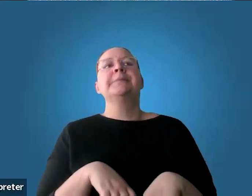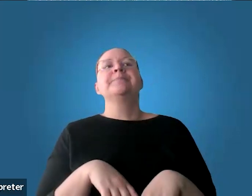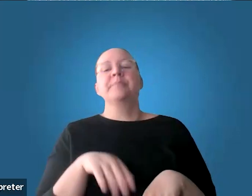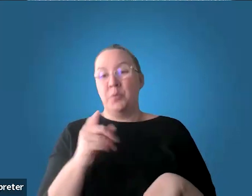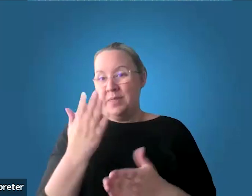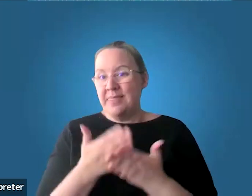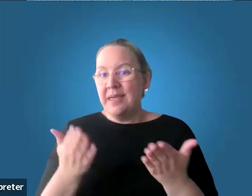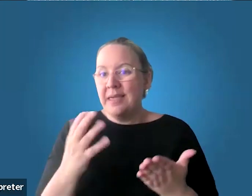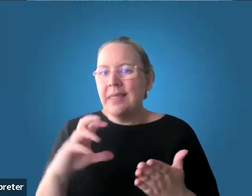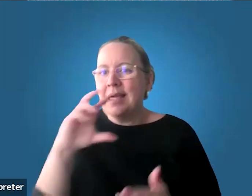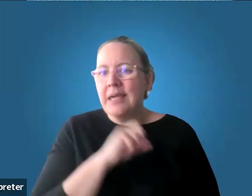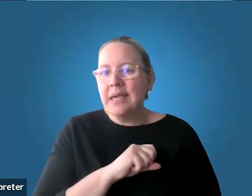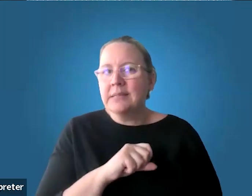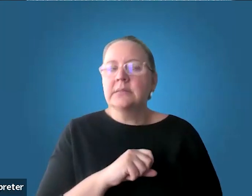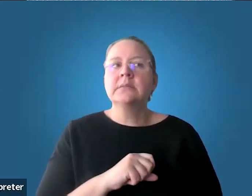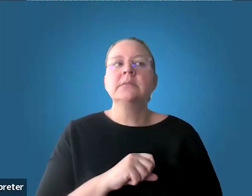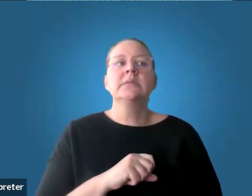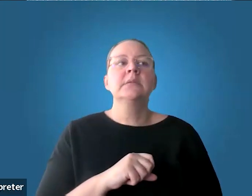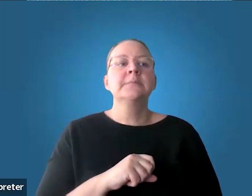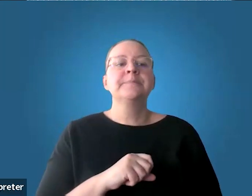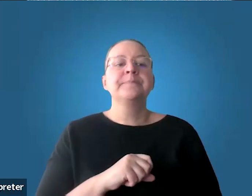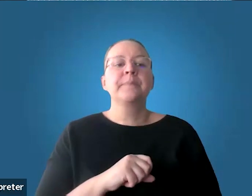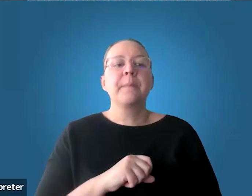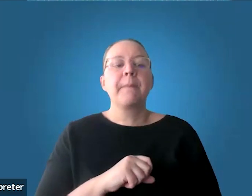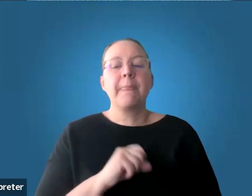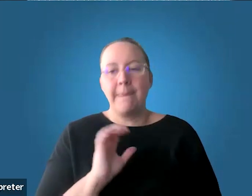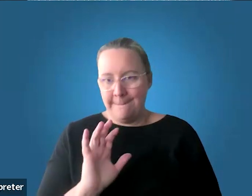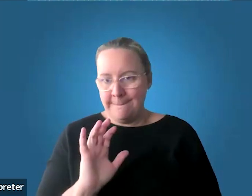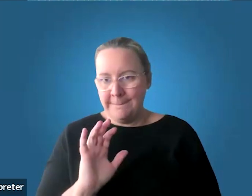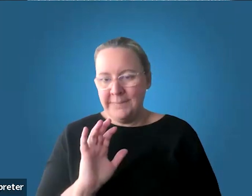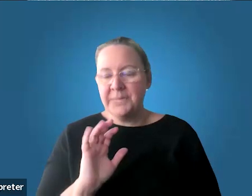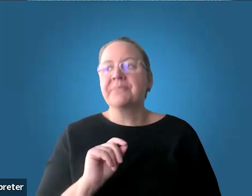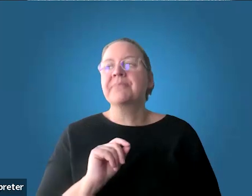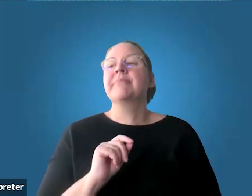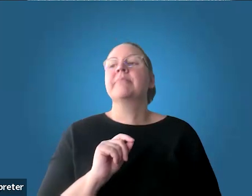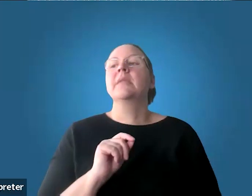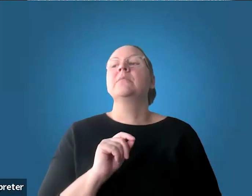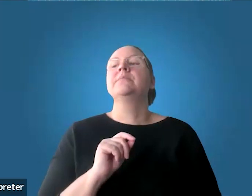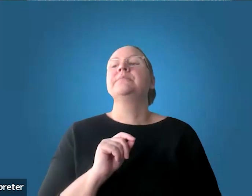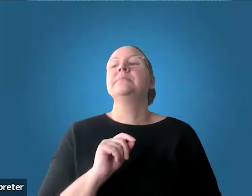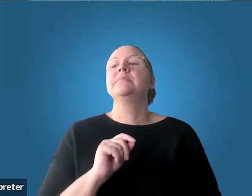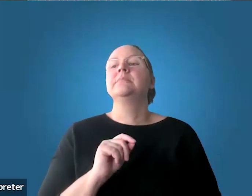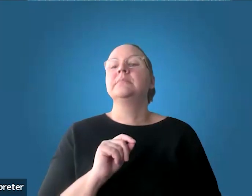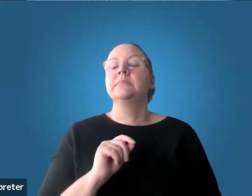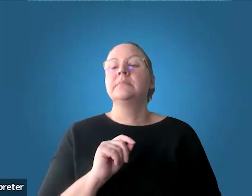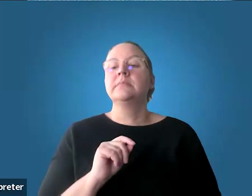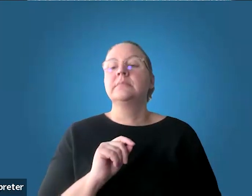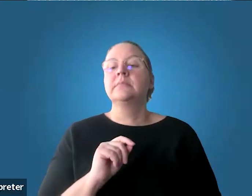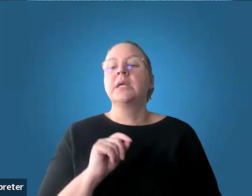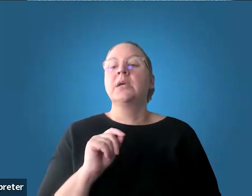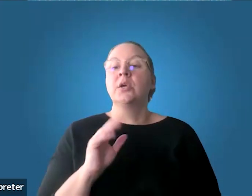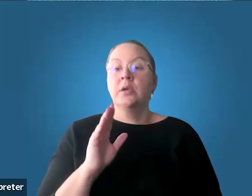one of the things that I guess I'll say is that I think ideally orgs would be able to have